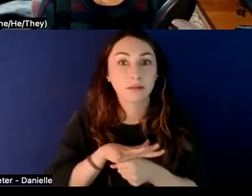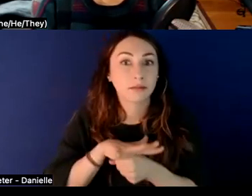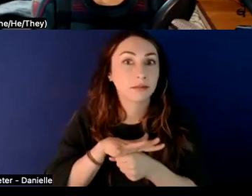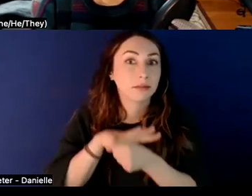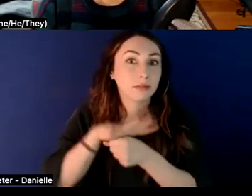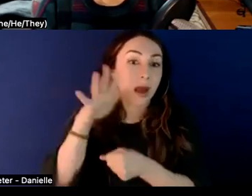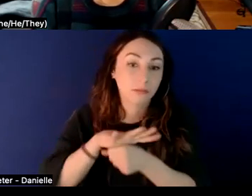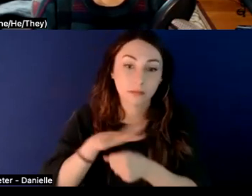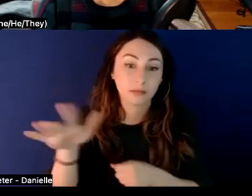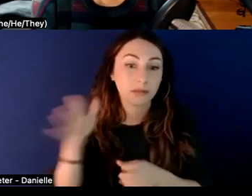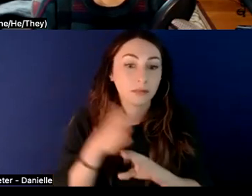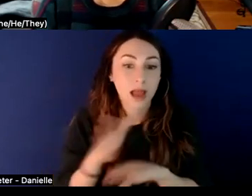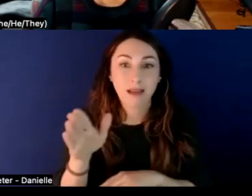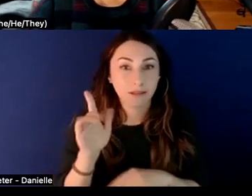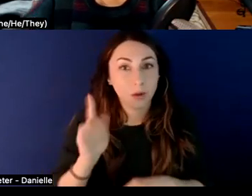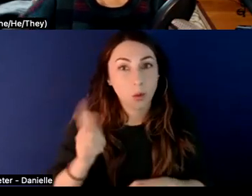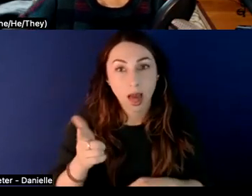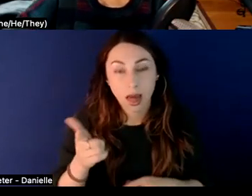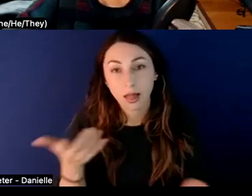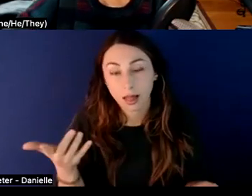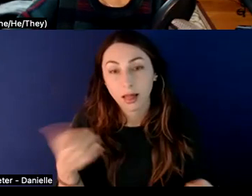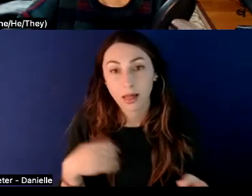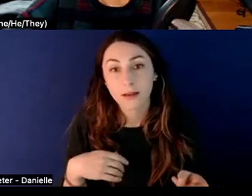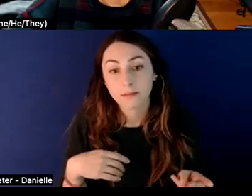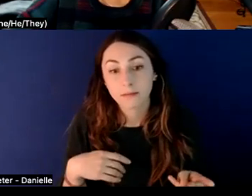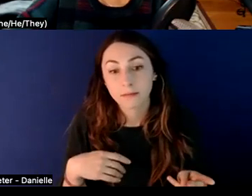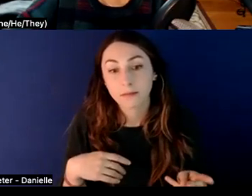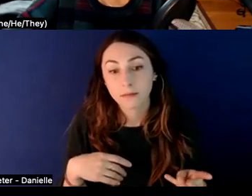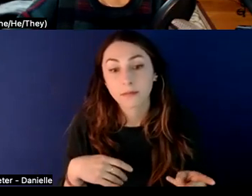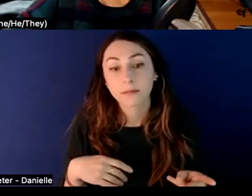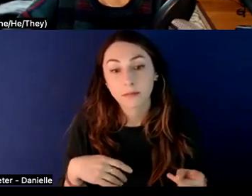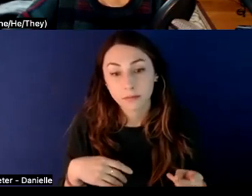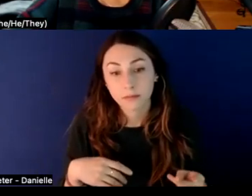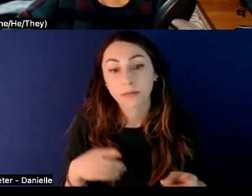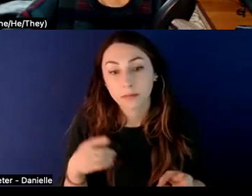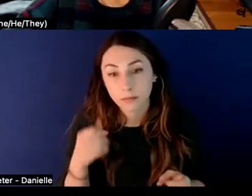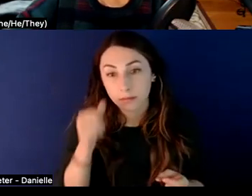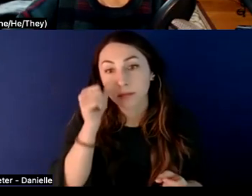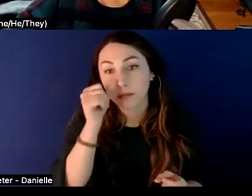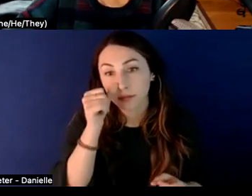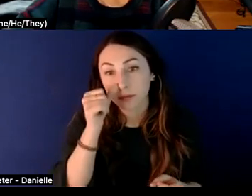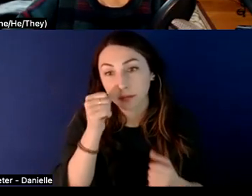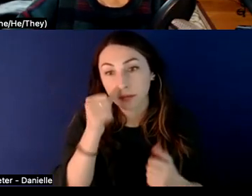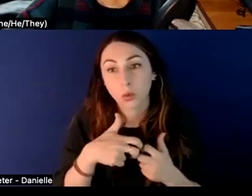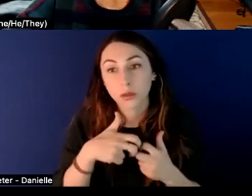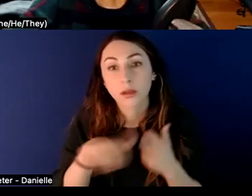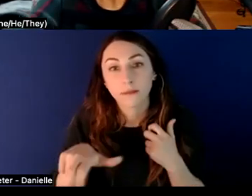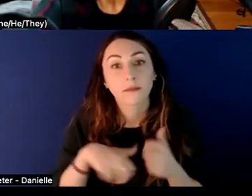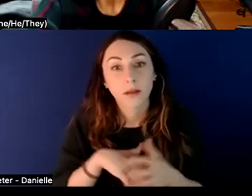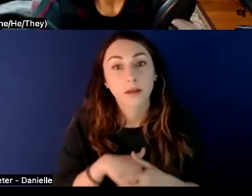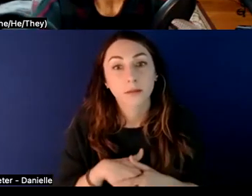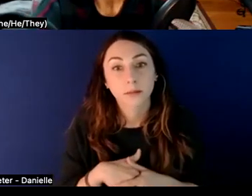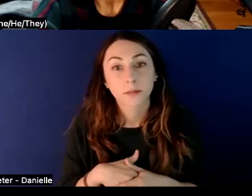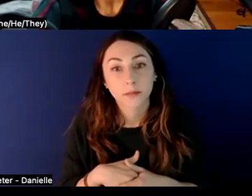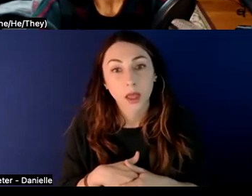after a while finally. And yeah, it was really it was tough.